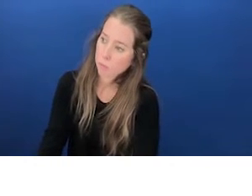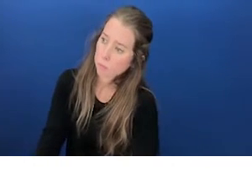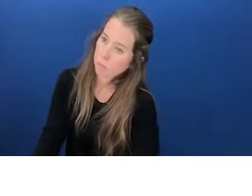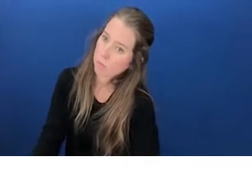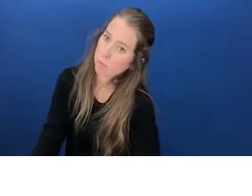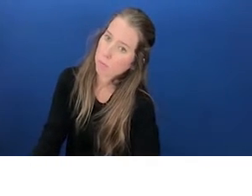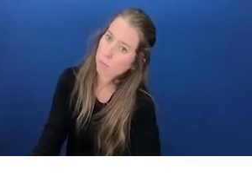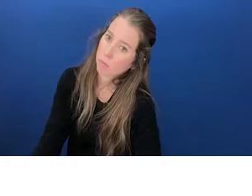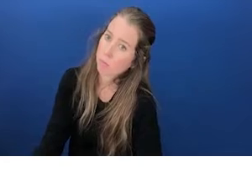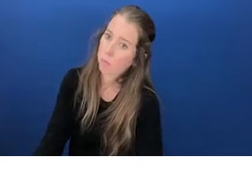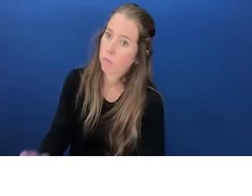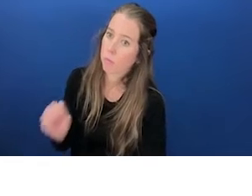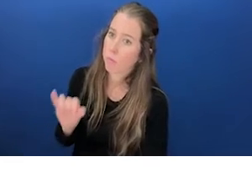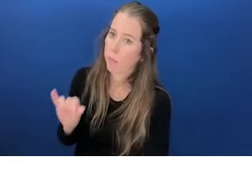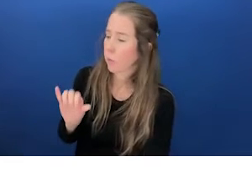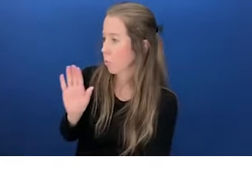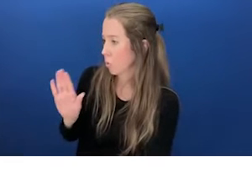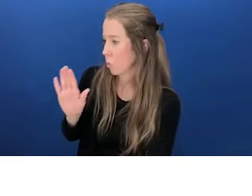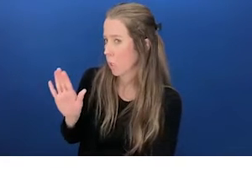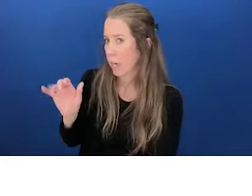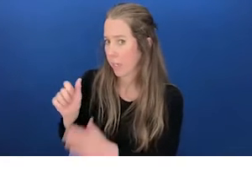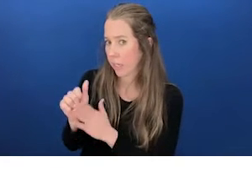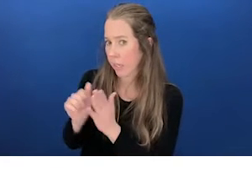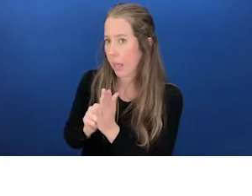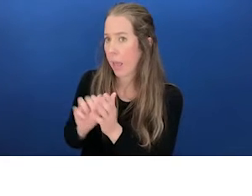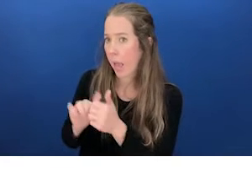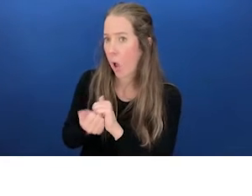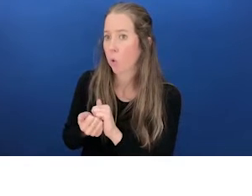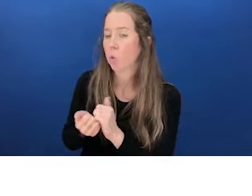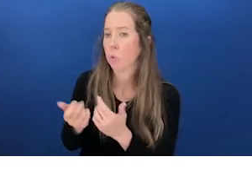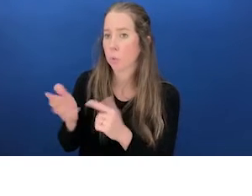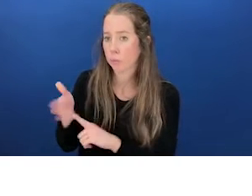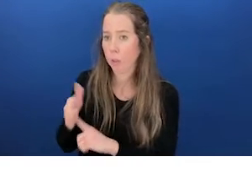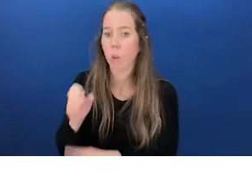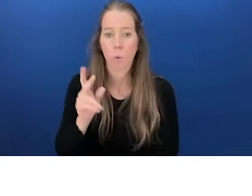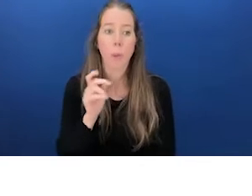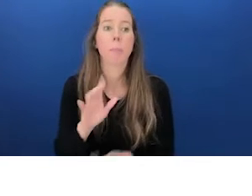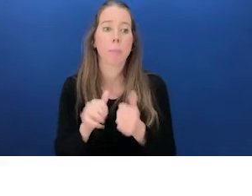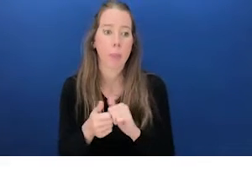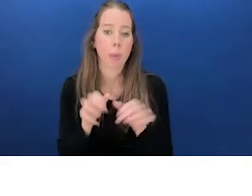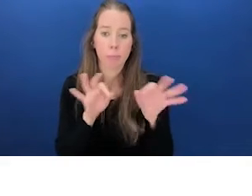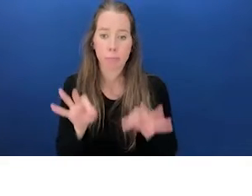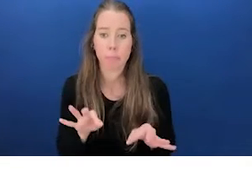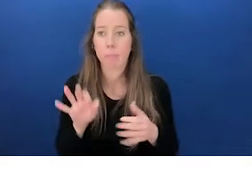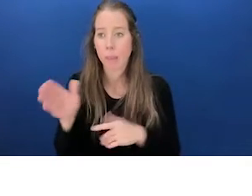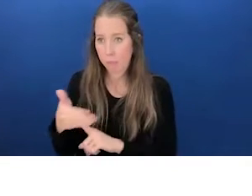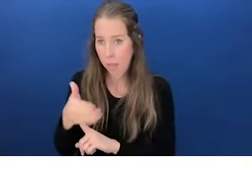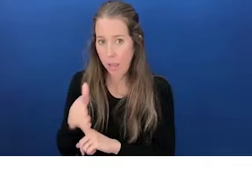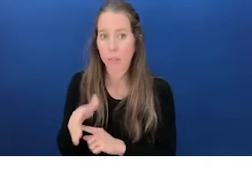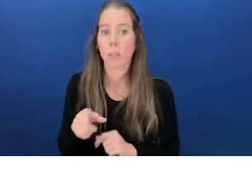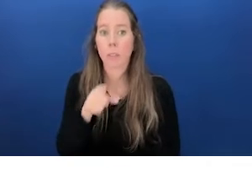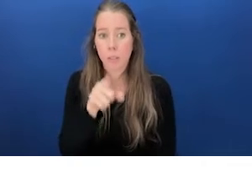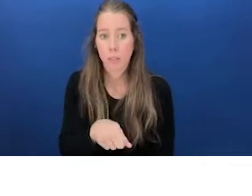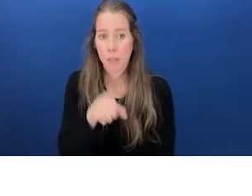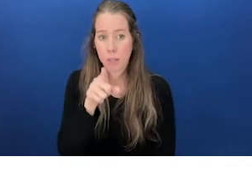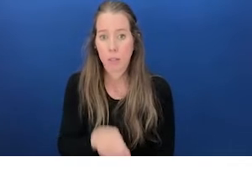that was going to be your how to raise a flag. Okay, so how to raise a flag. So from